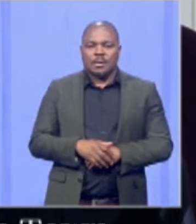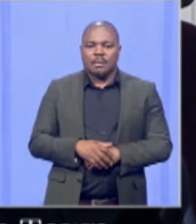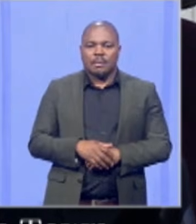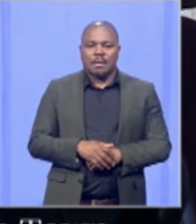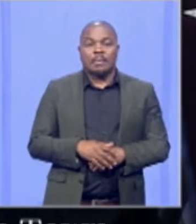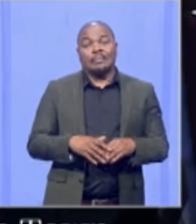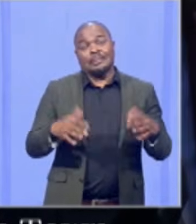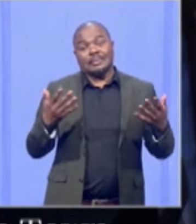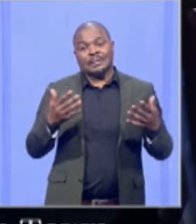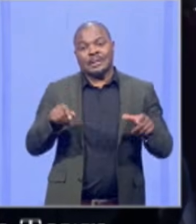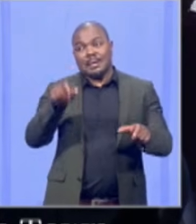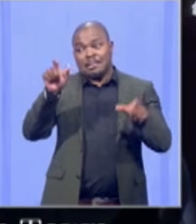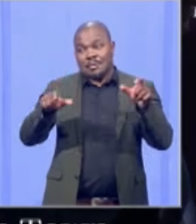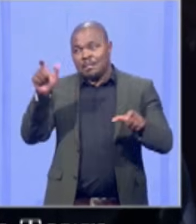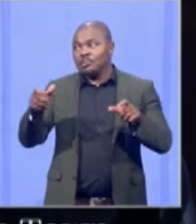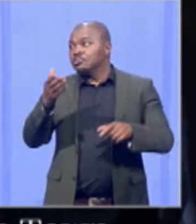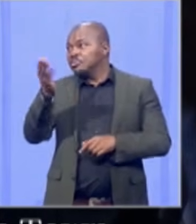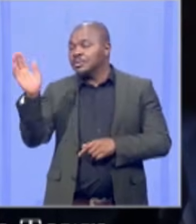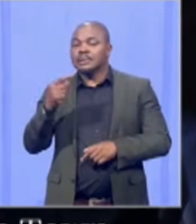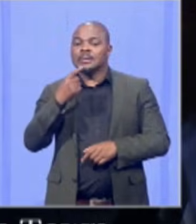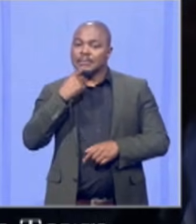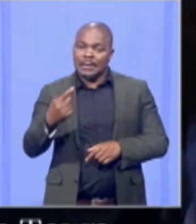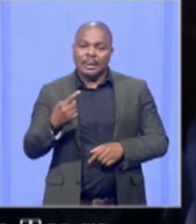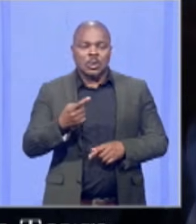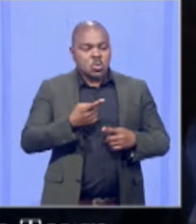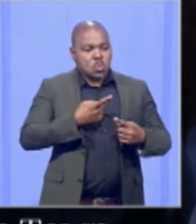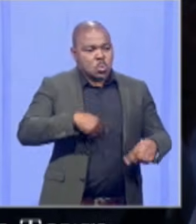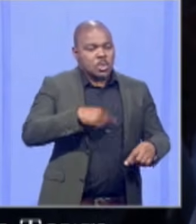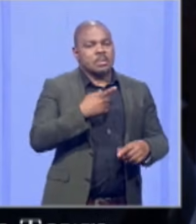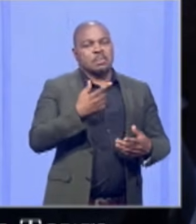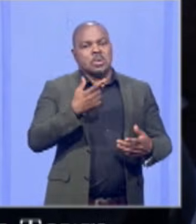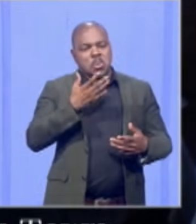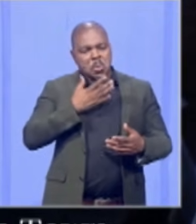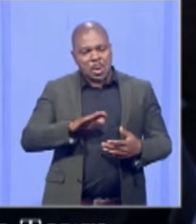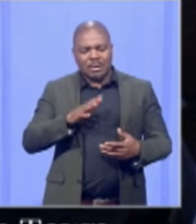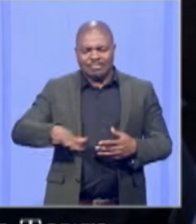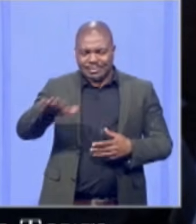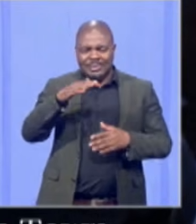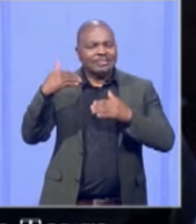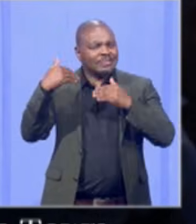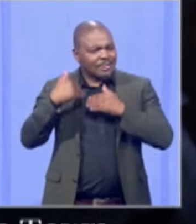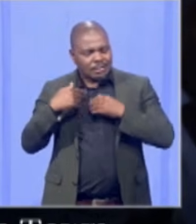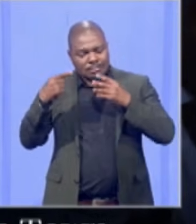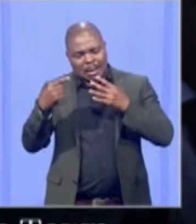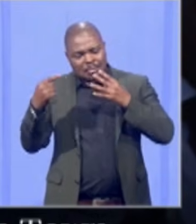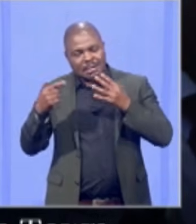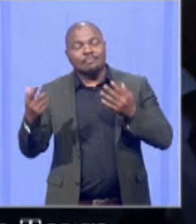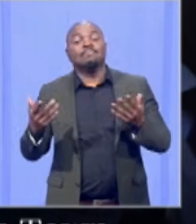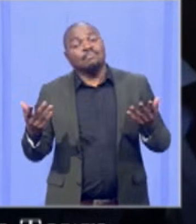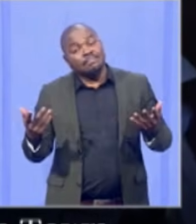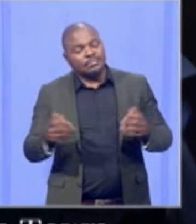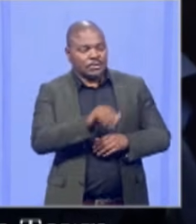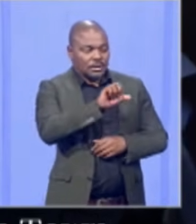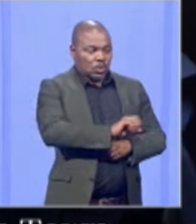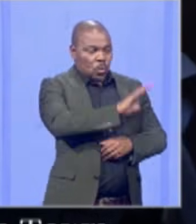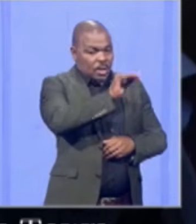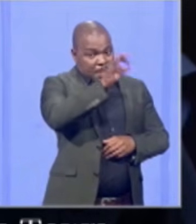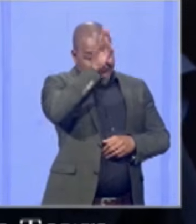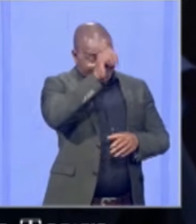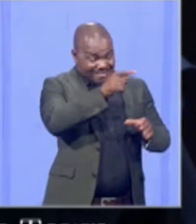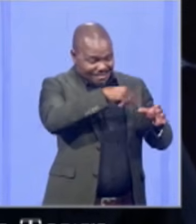while everybody speaks and say we want to be safe and so on and so on, South African police are